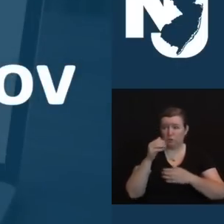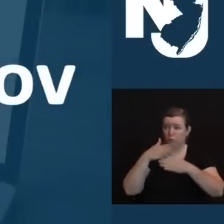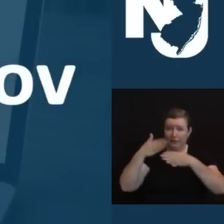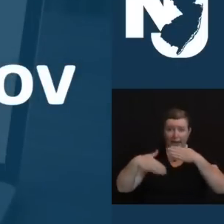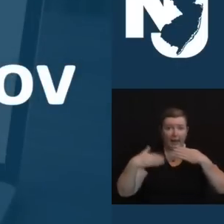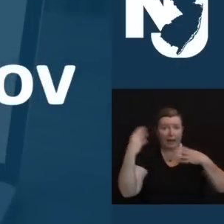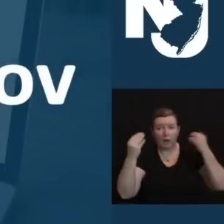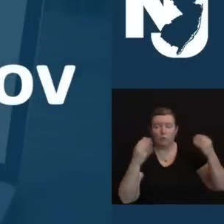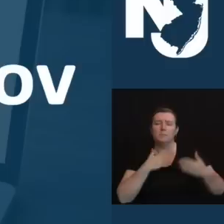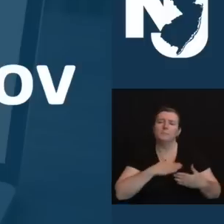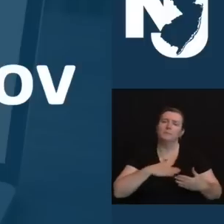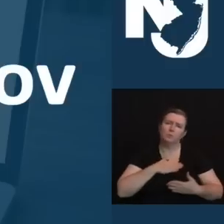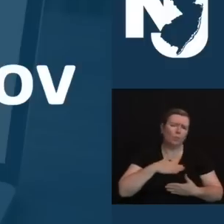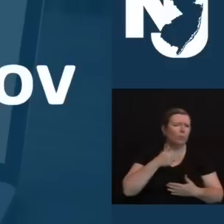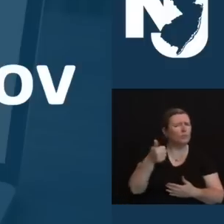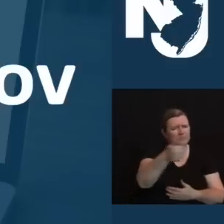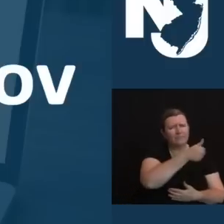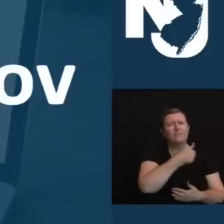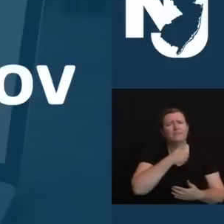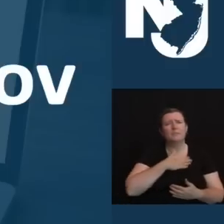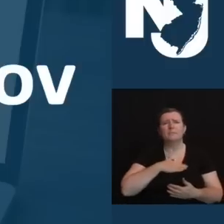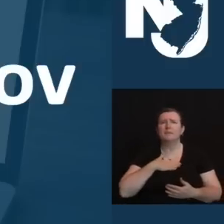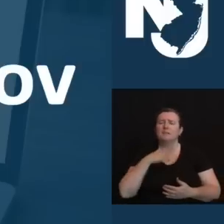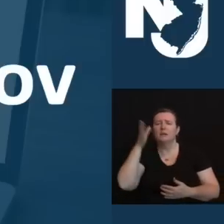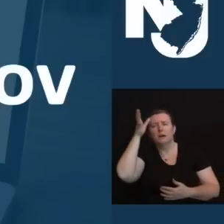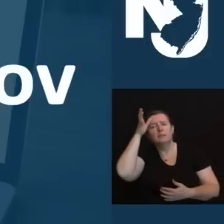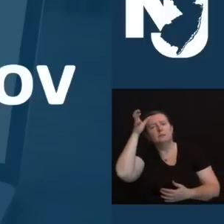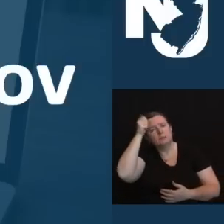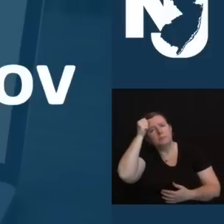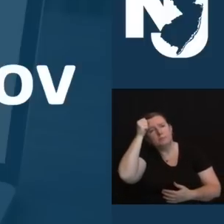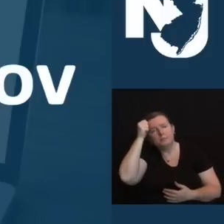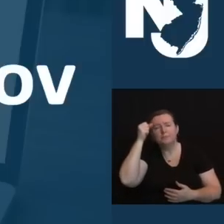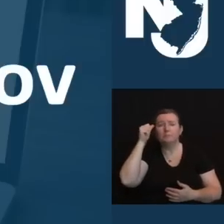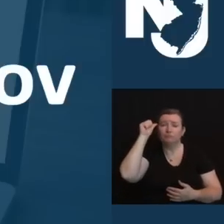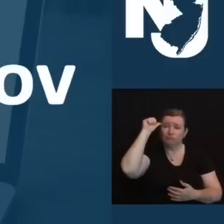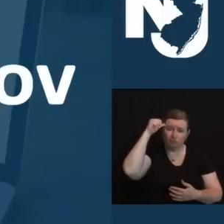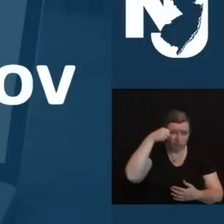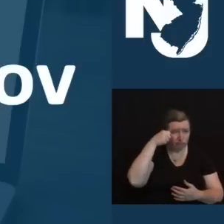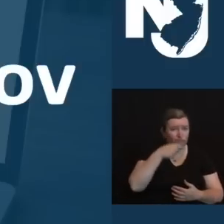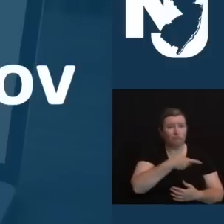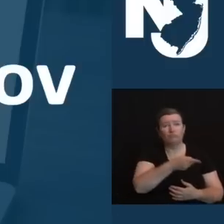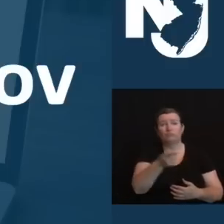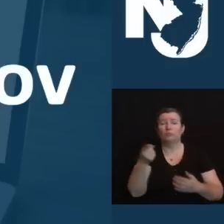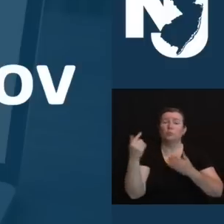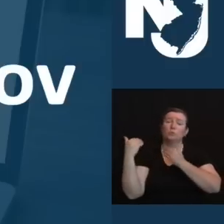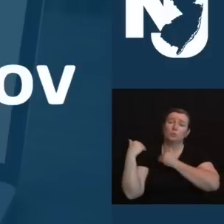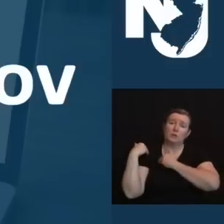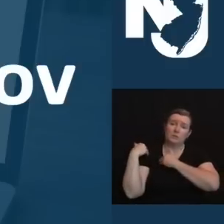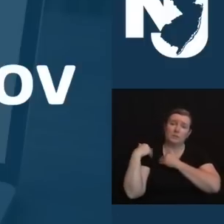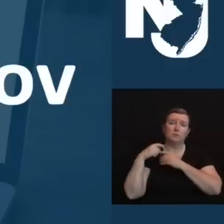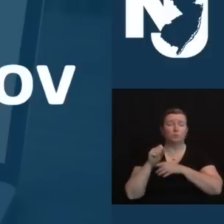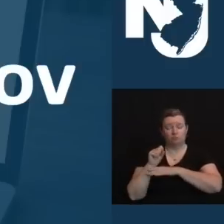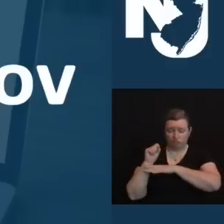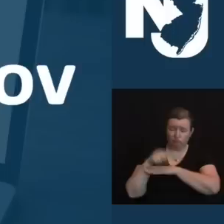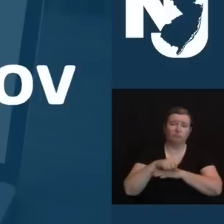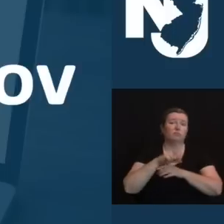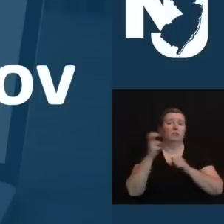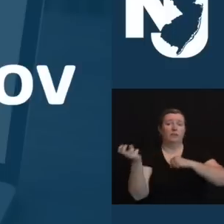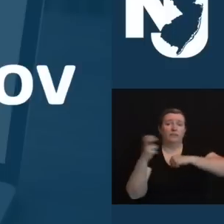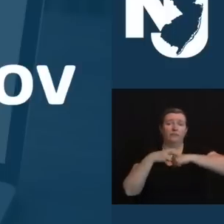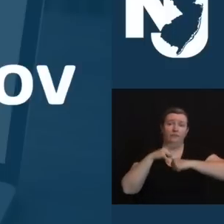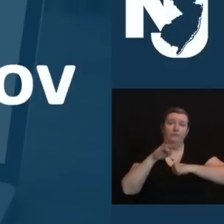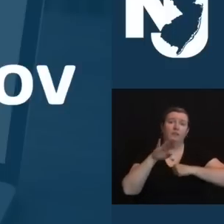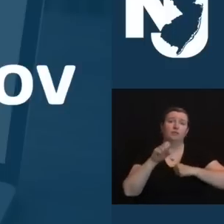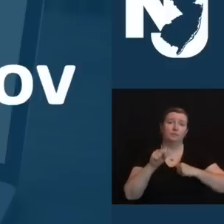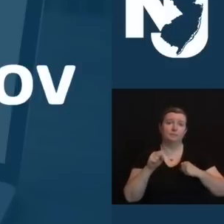enjoyable time, but use common sense and remember that we are all responsible for beating this virus. Keep your social